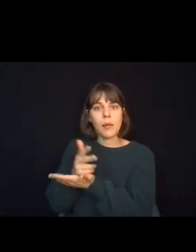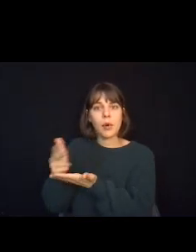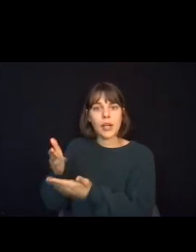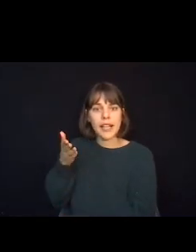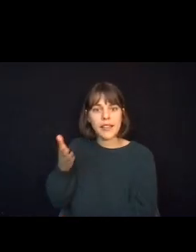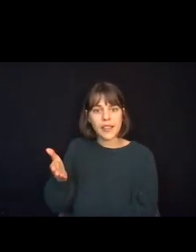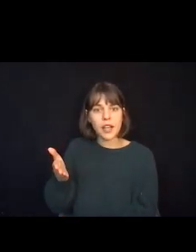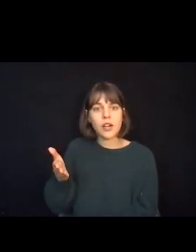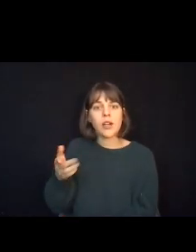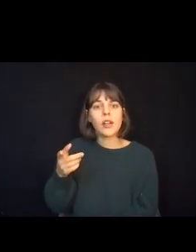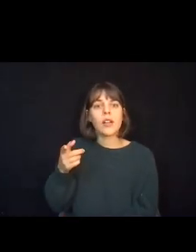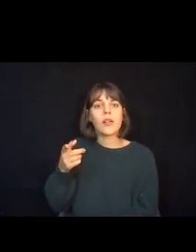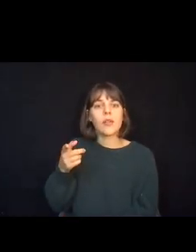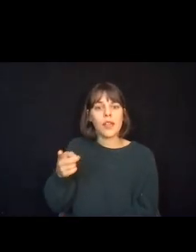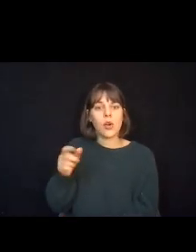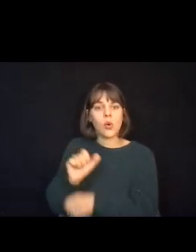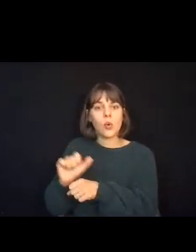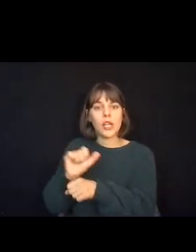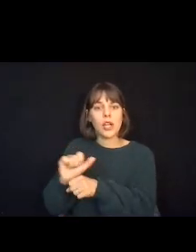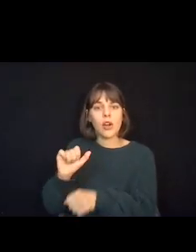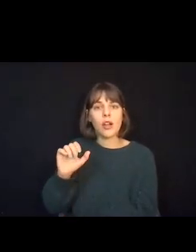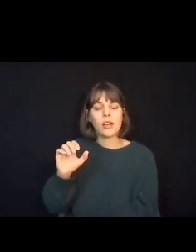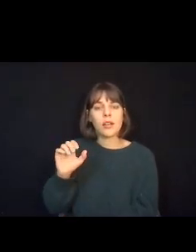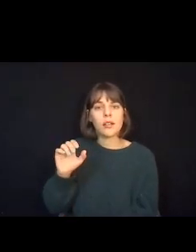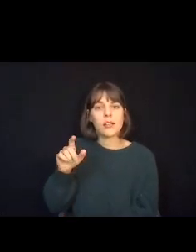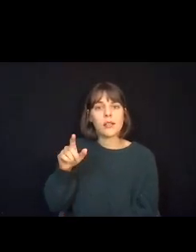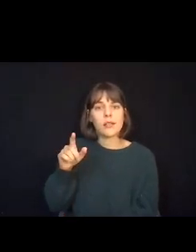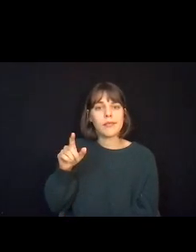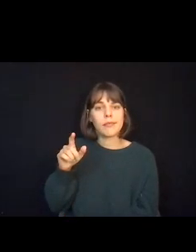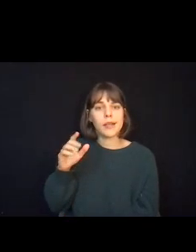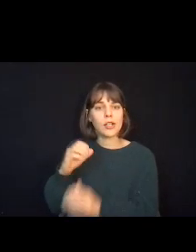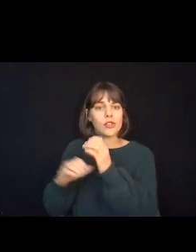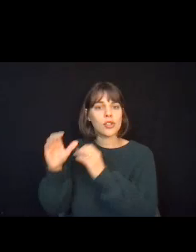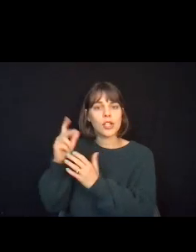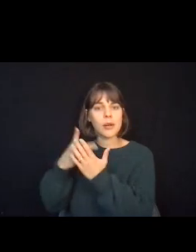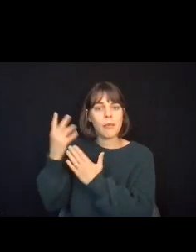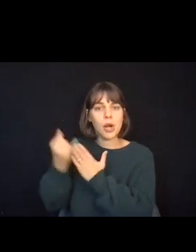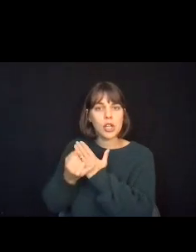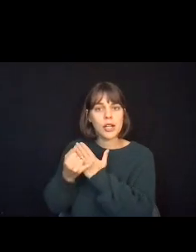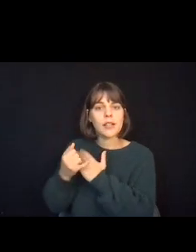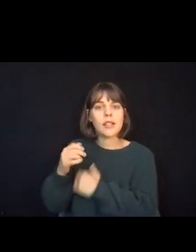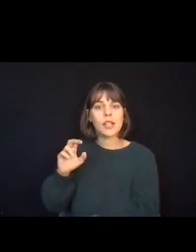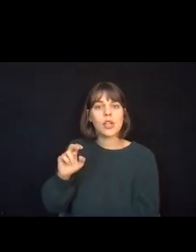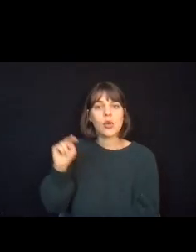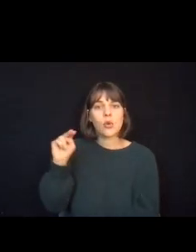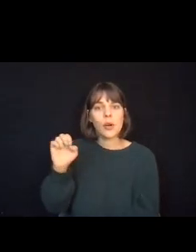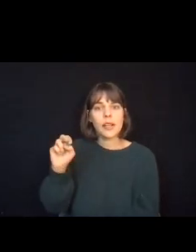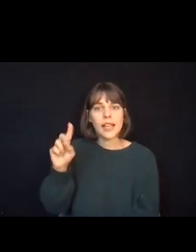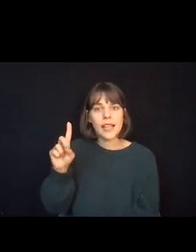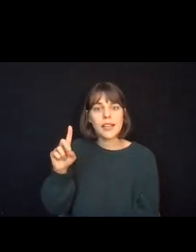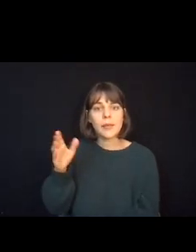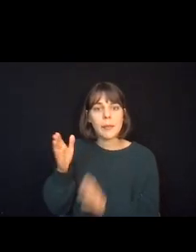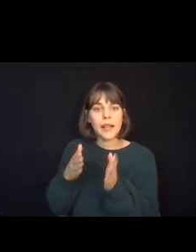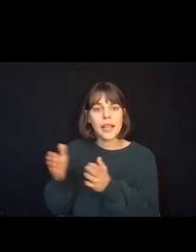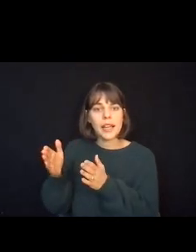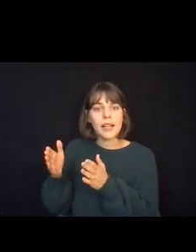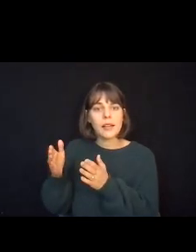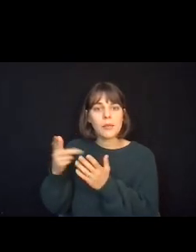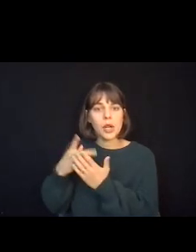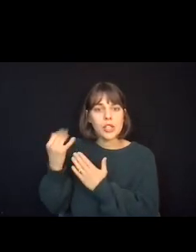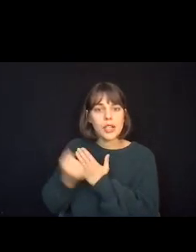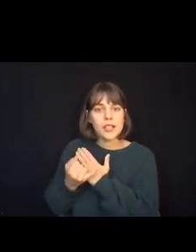project. So that's been a project going on for a few years here, but working with our municipal partners at Alcosan, we were able to provide them some